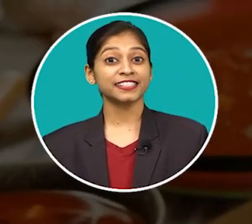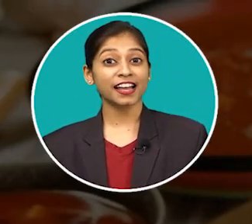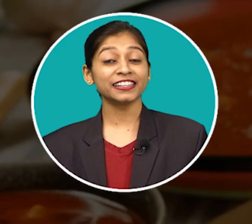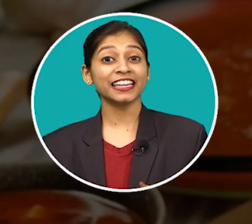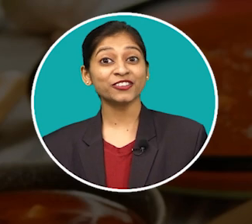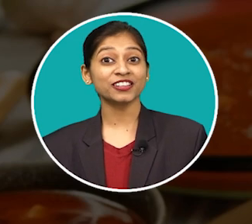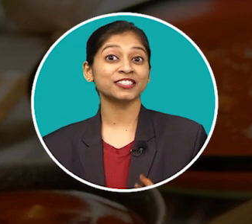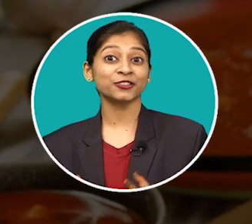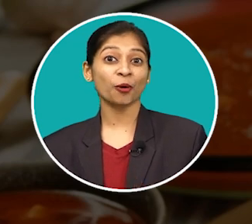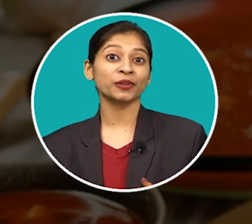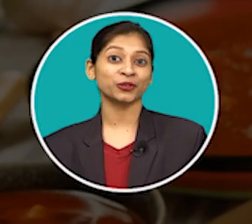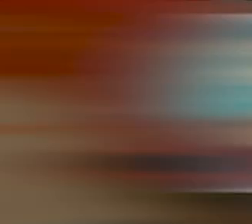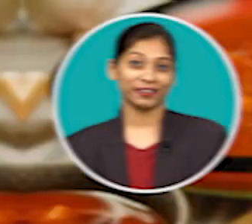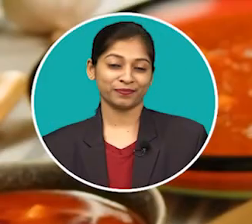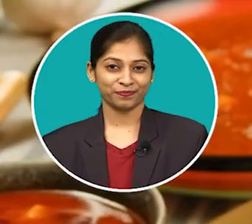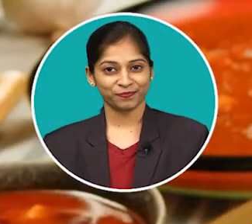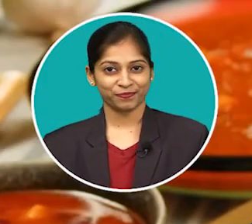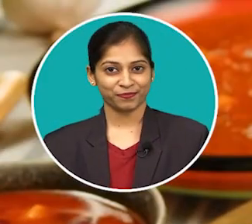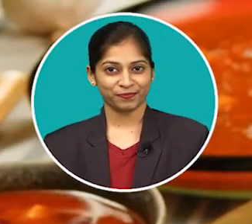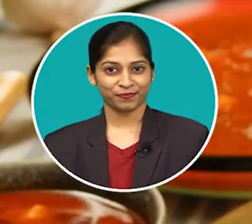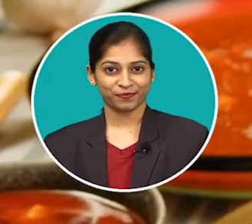Let us start an interesting topic today.